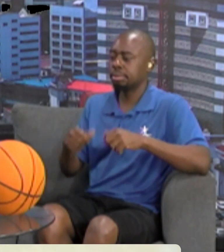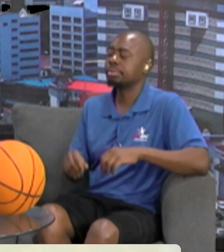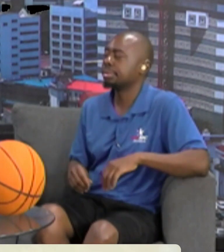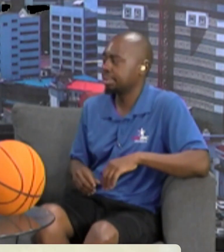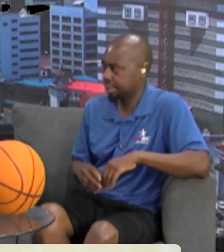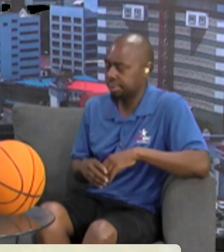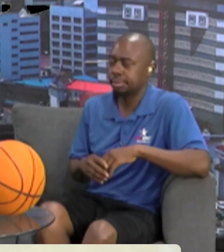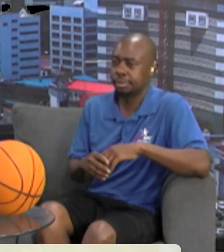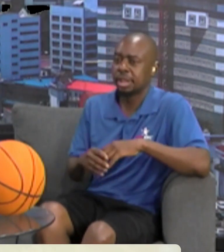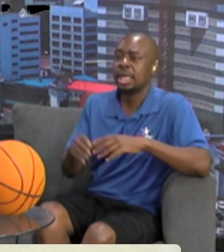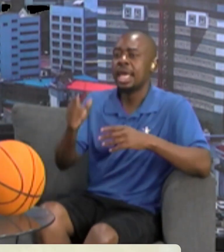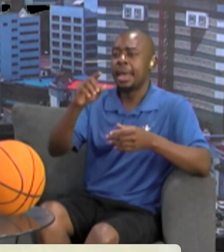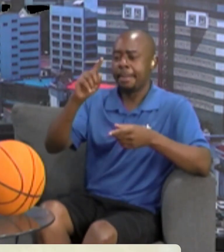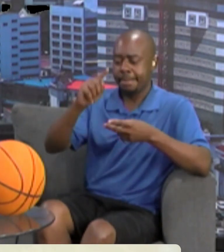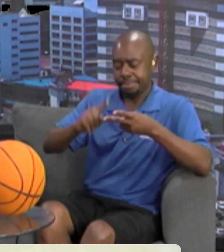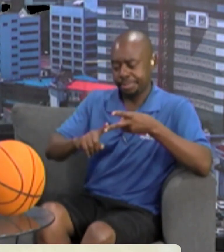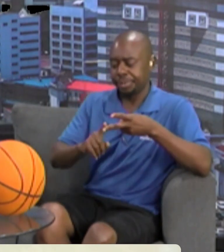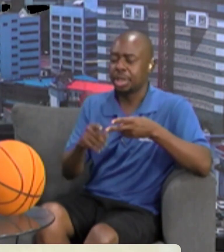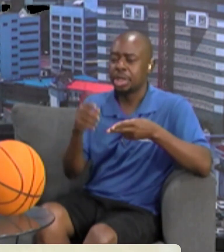good. Right.